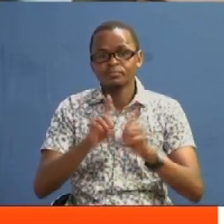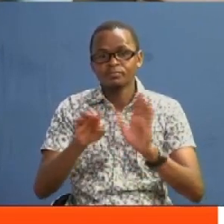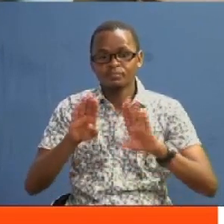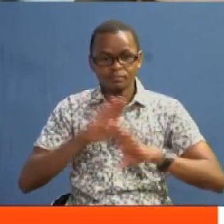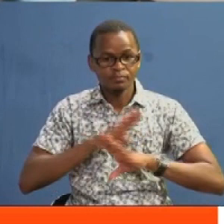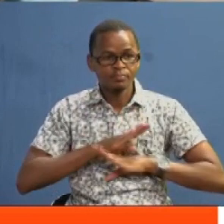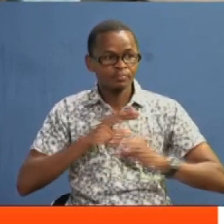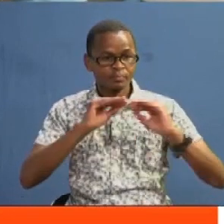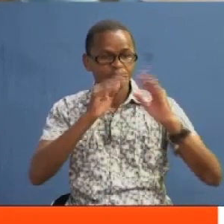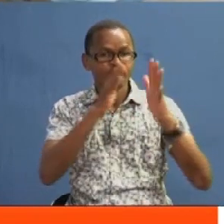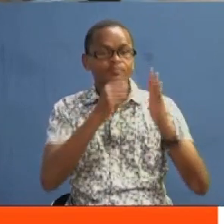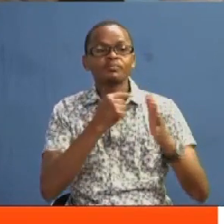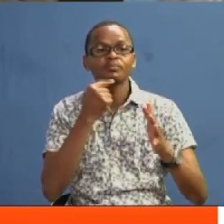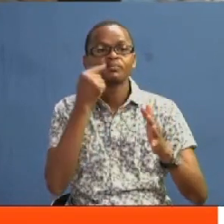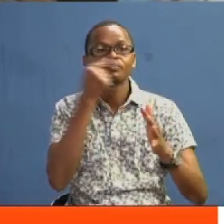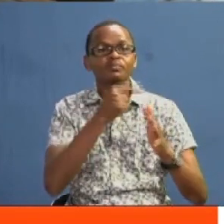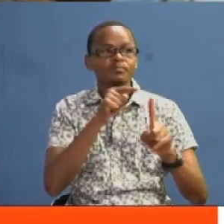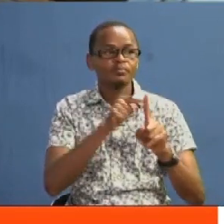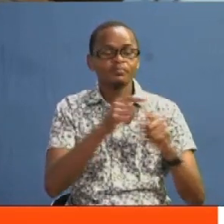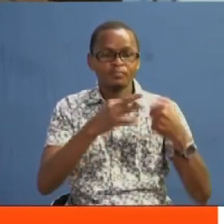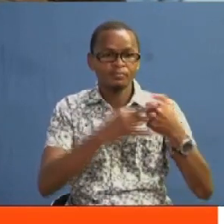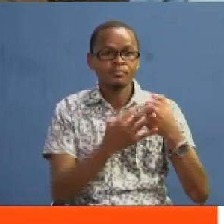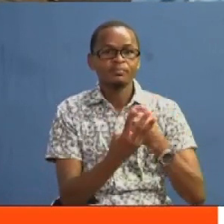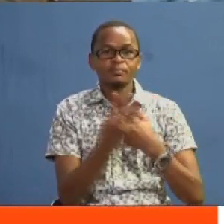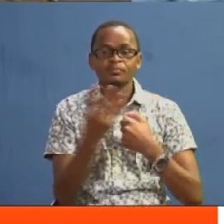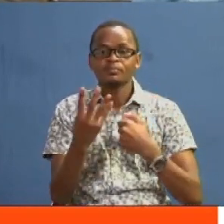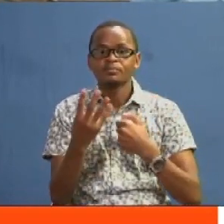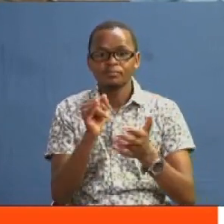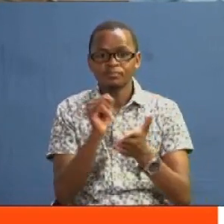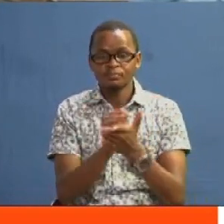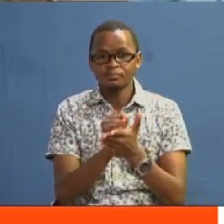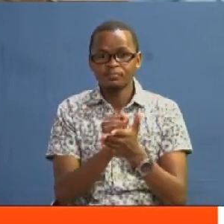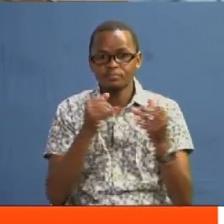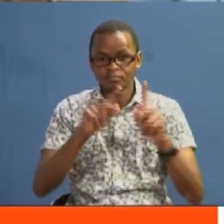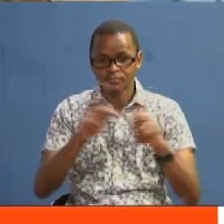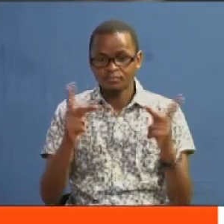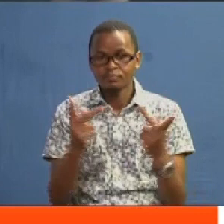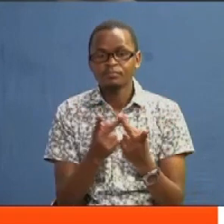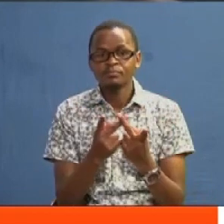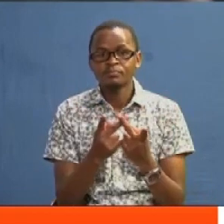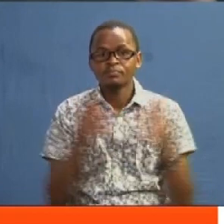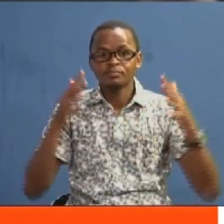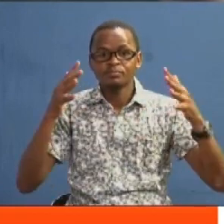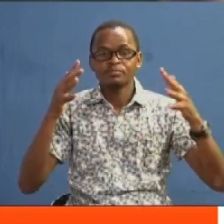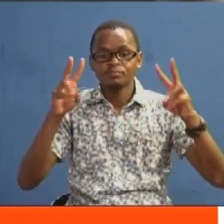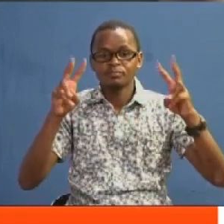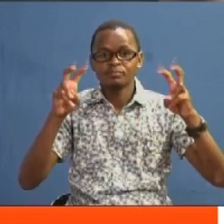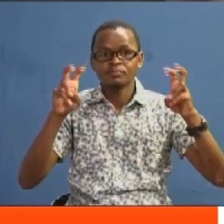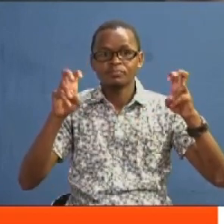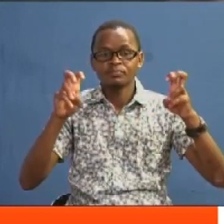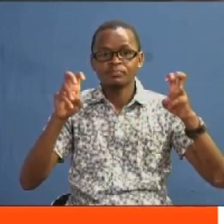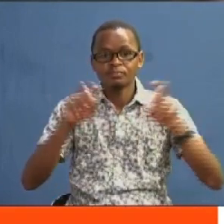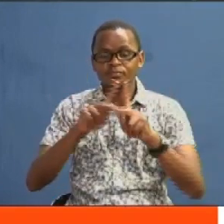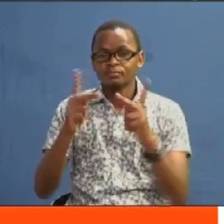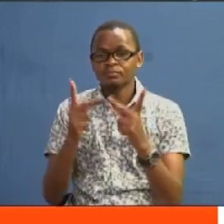of teachers who are versatile to 844 curriculum that have been in place. The big issue remains as private